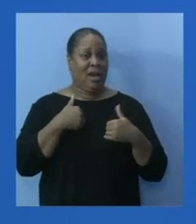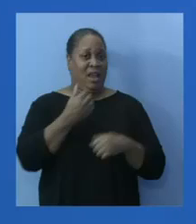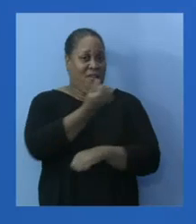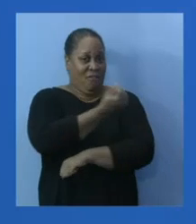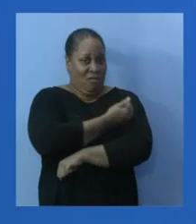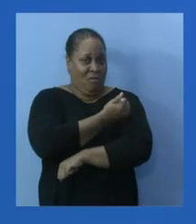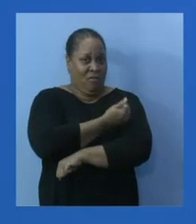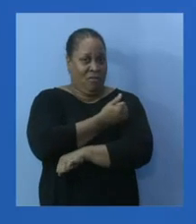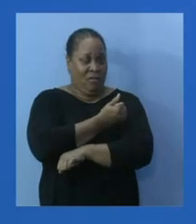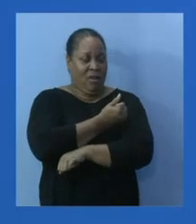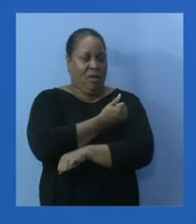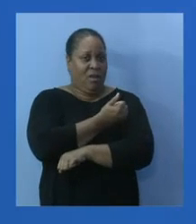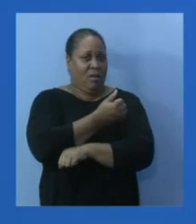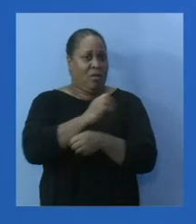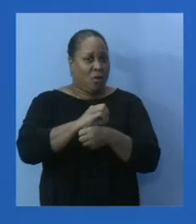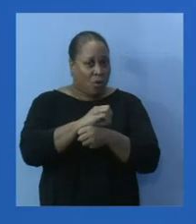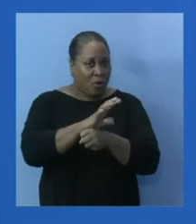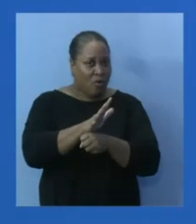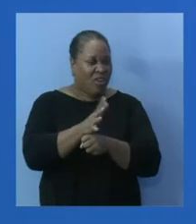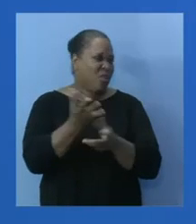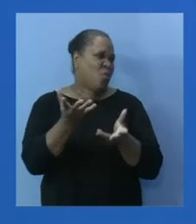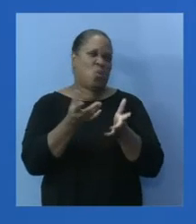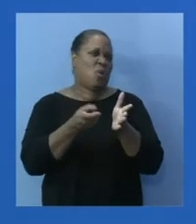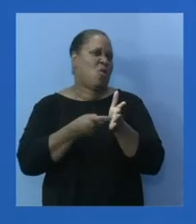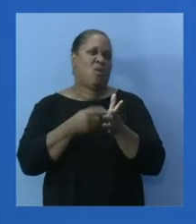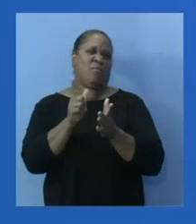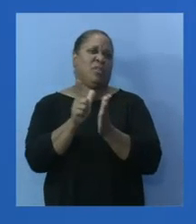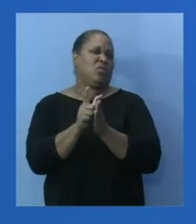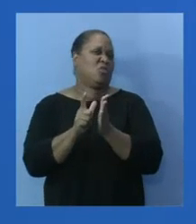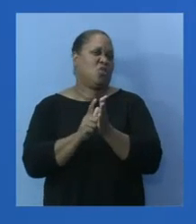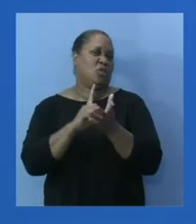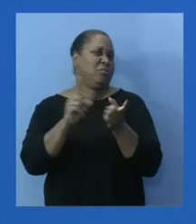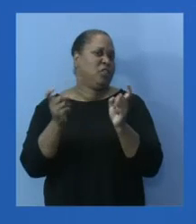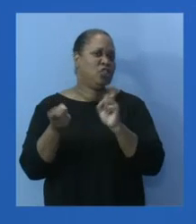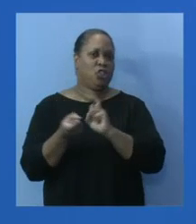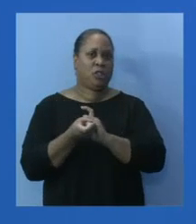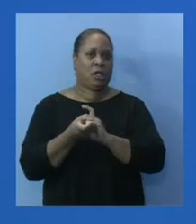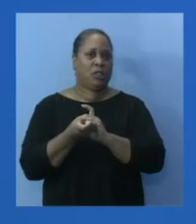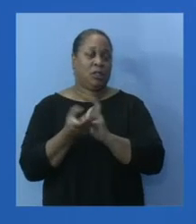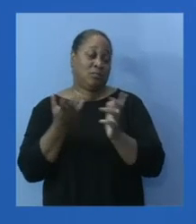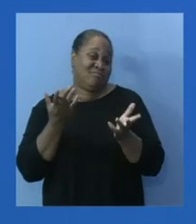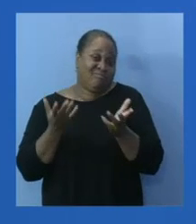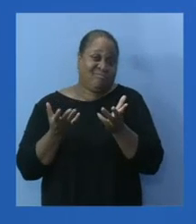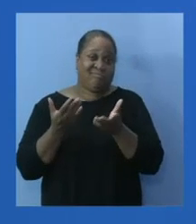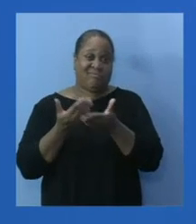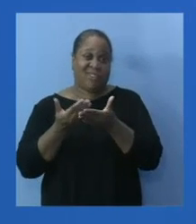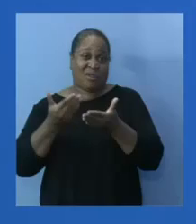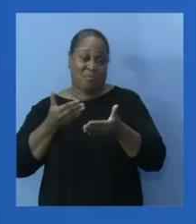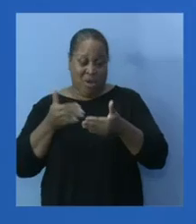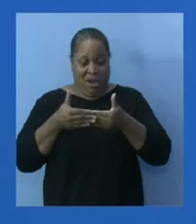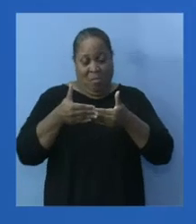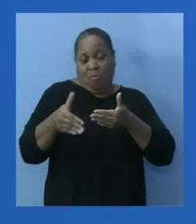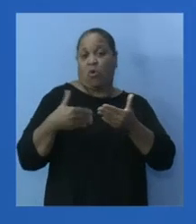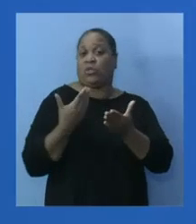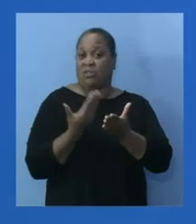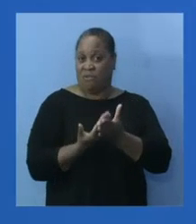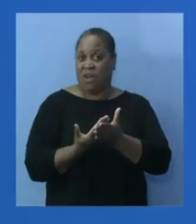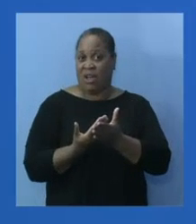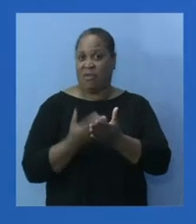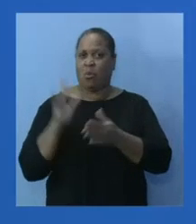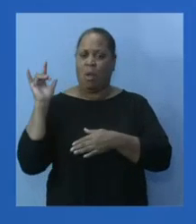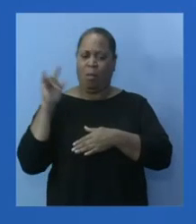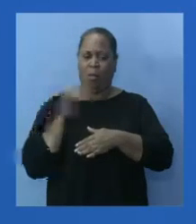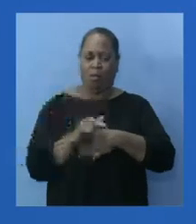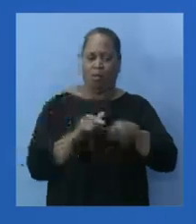vaccine. What type of requirements or laws will be changing in the terms of like pre and post arrival visits when flying to